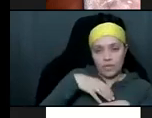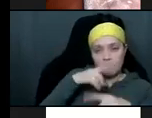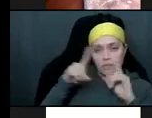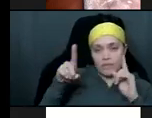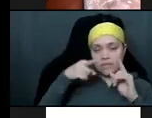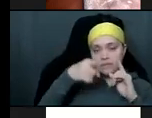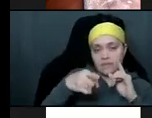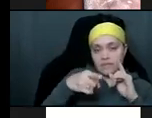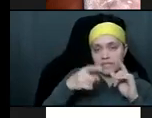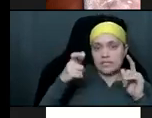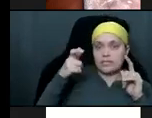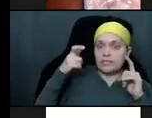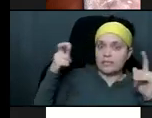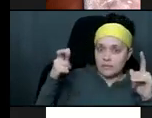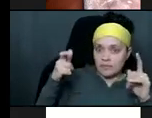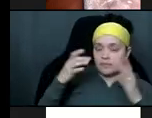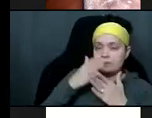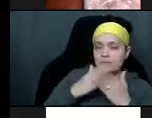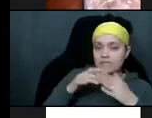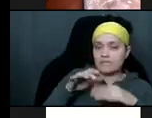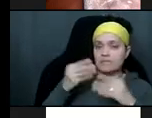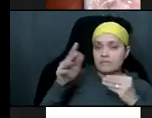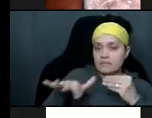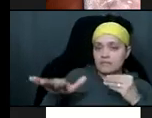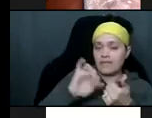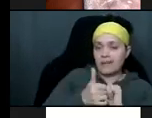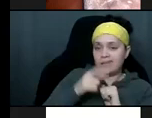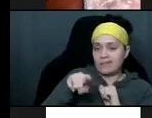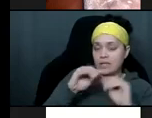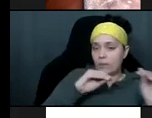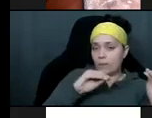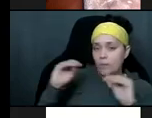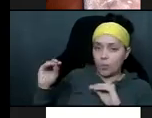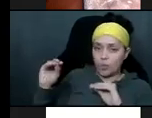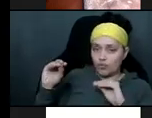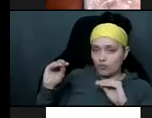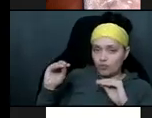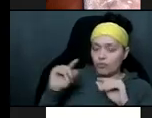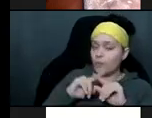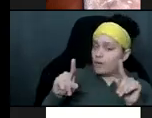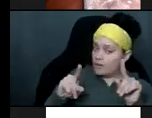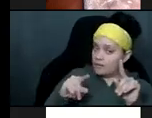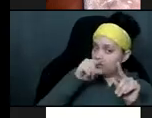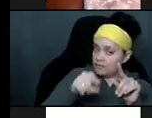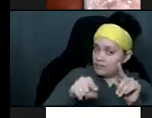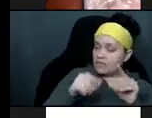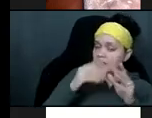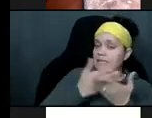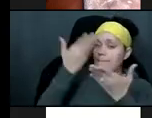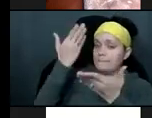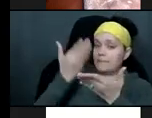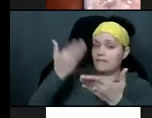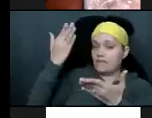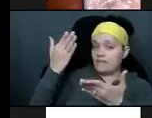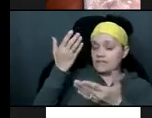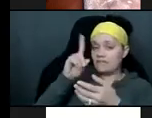these are enormous pieces of land. How could they move? But Wegener had some evidence even